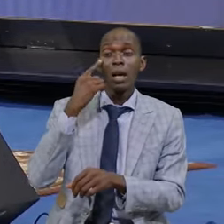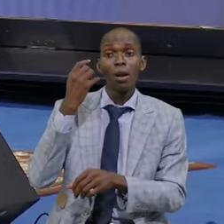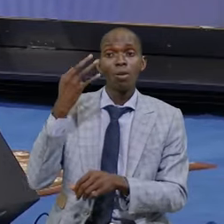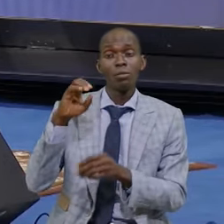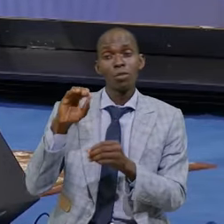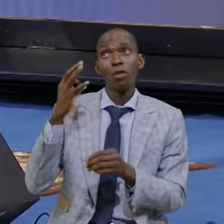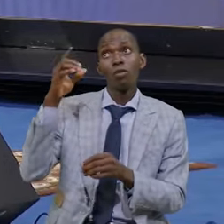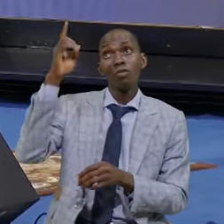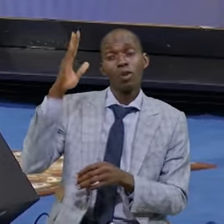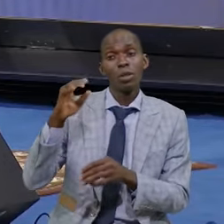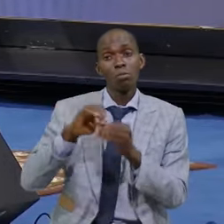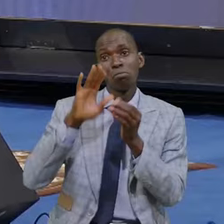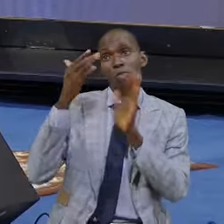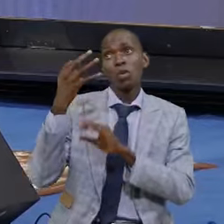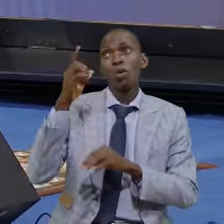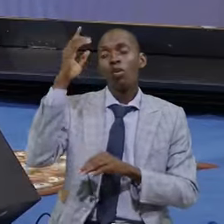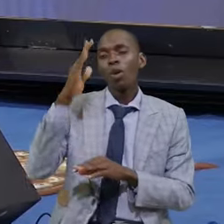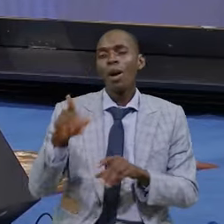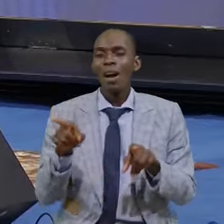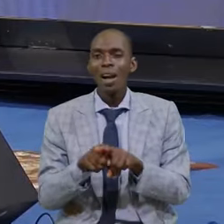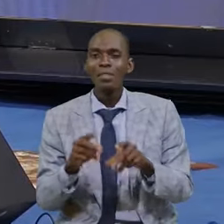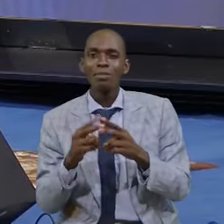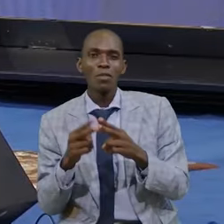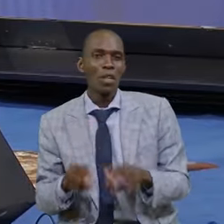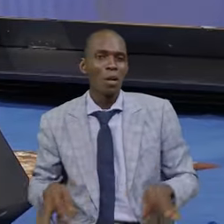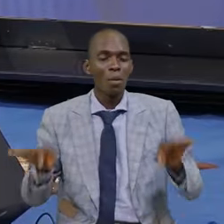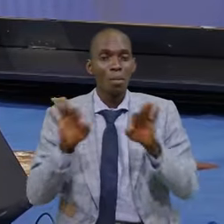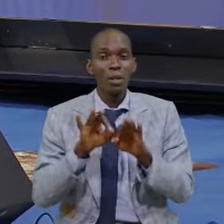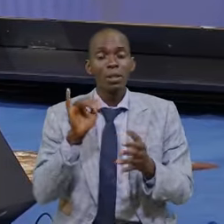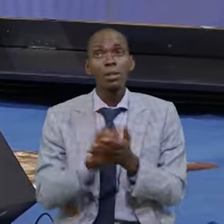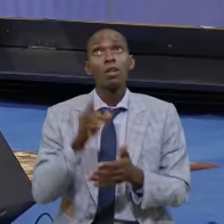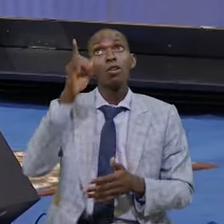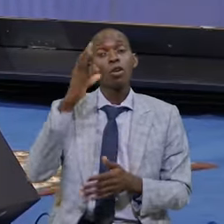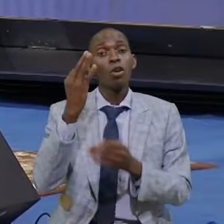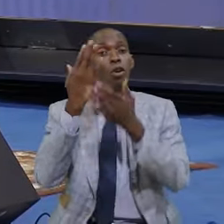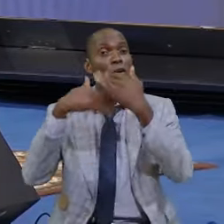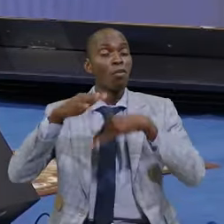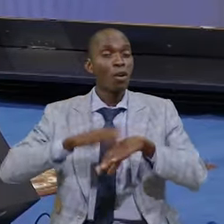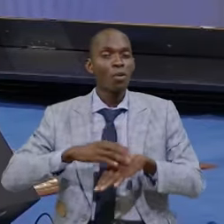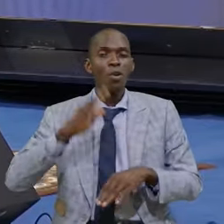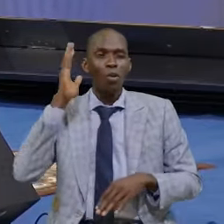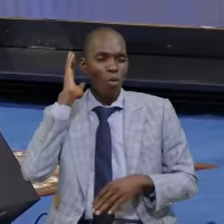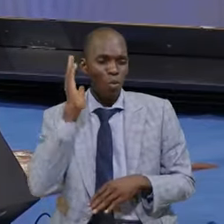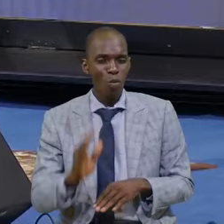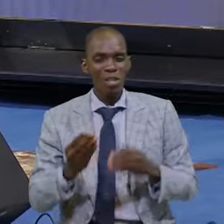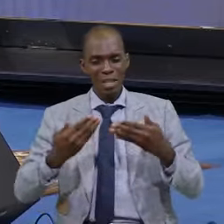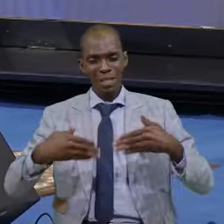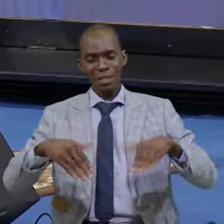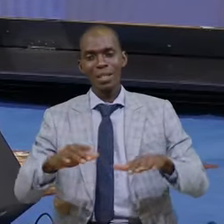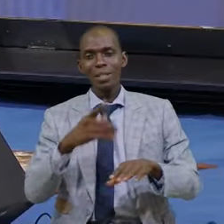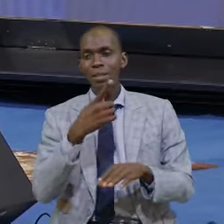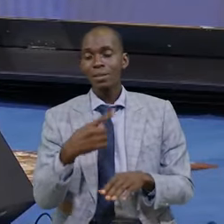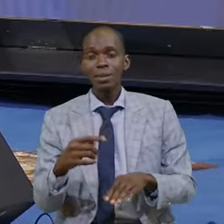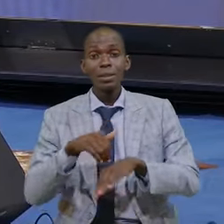significant, as essential, that the God of heaven will send the greatest person